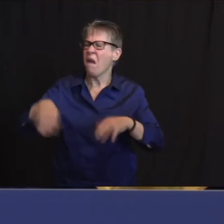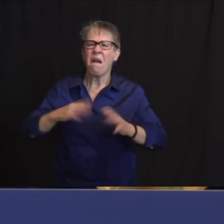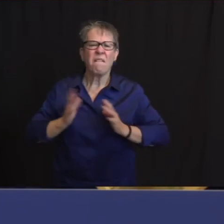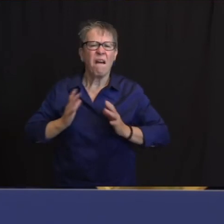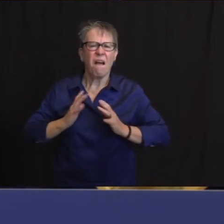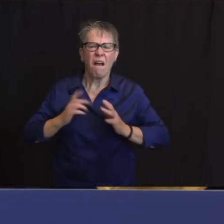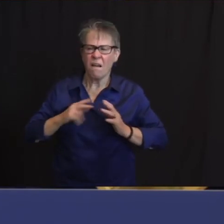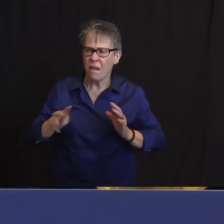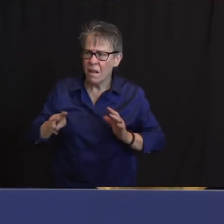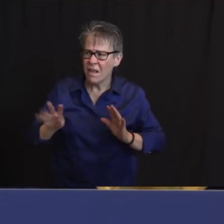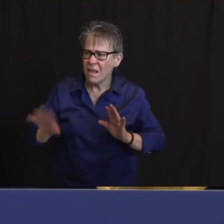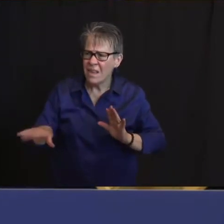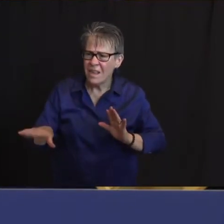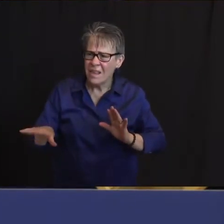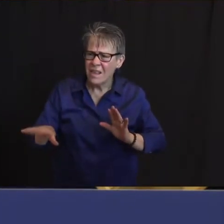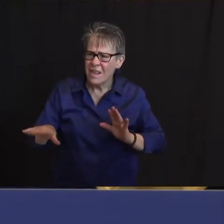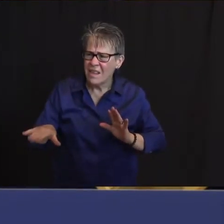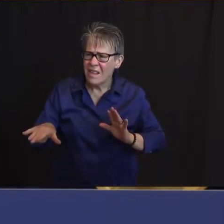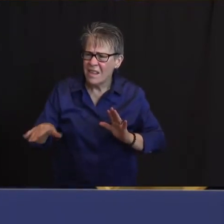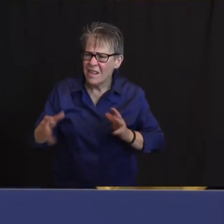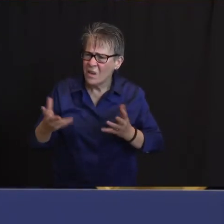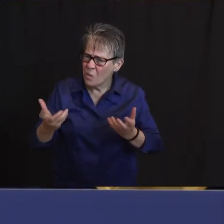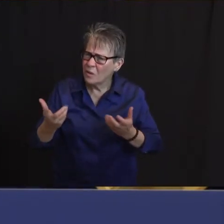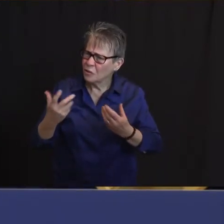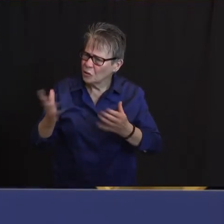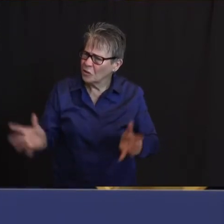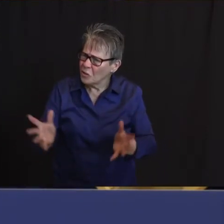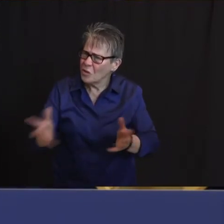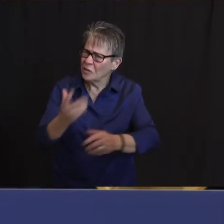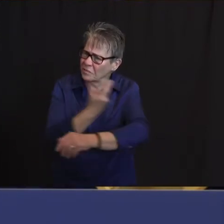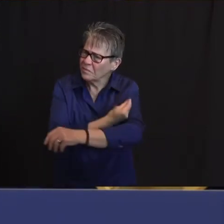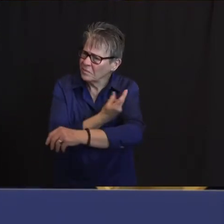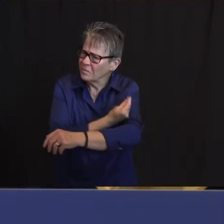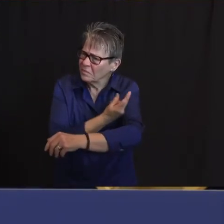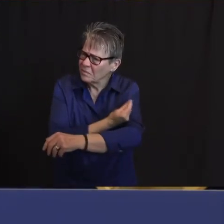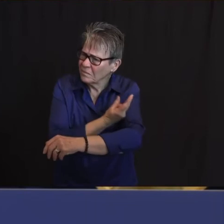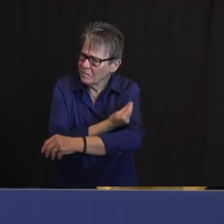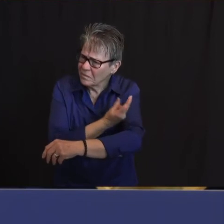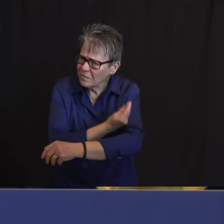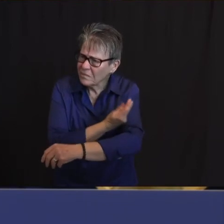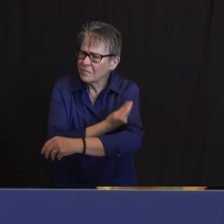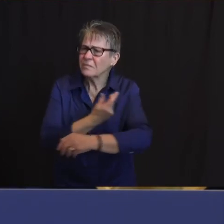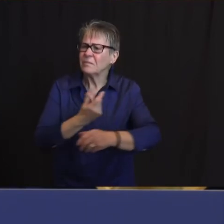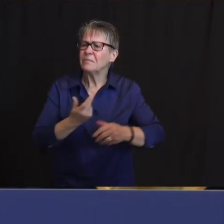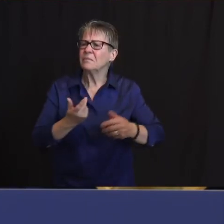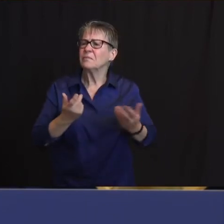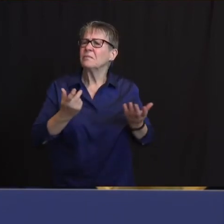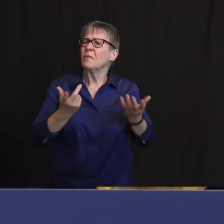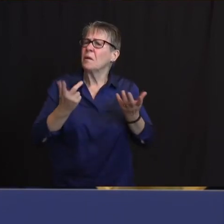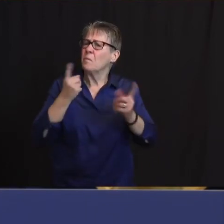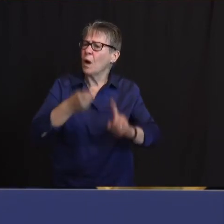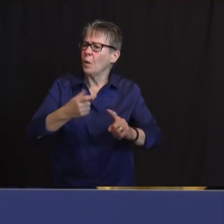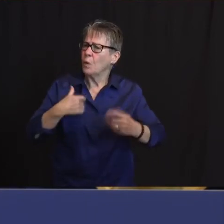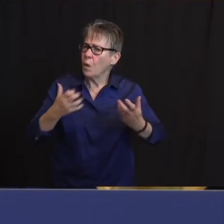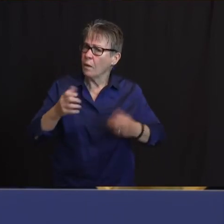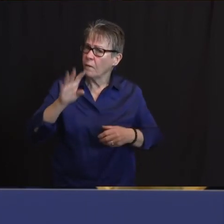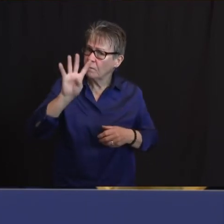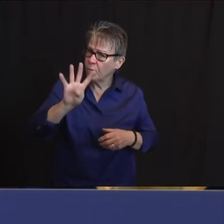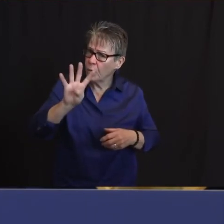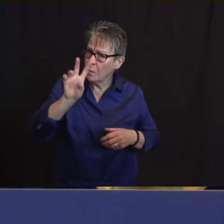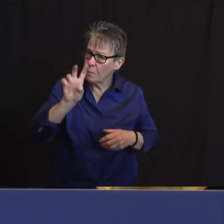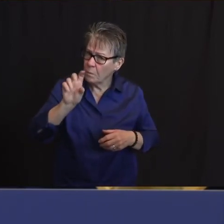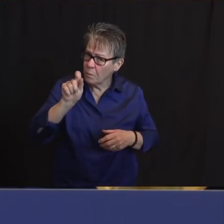will allow us, the question is not just when do you get to 4.7 million adults, the question is can you get to 4.7